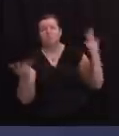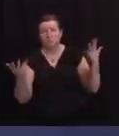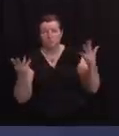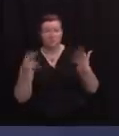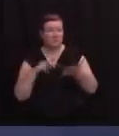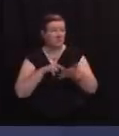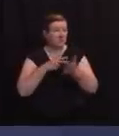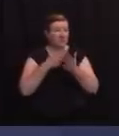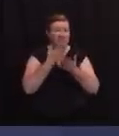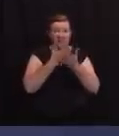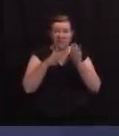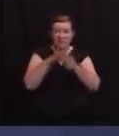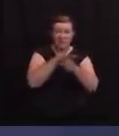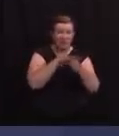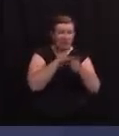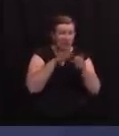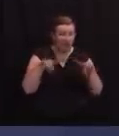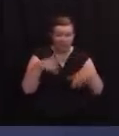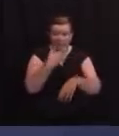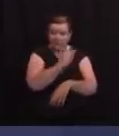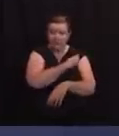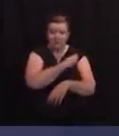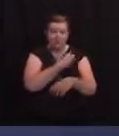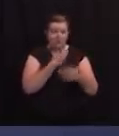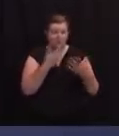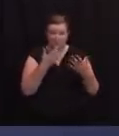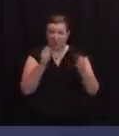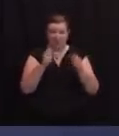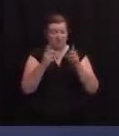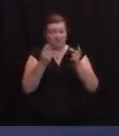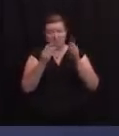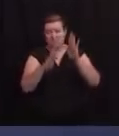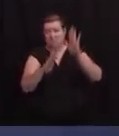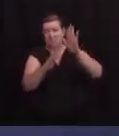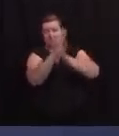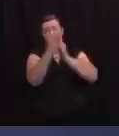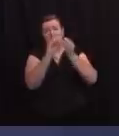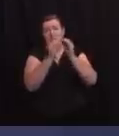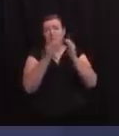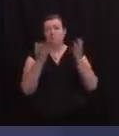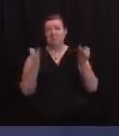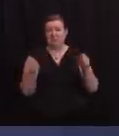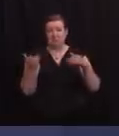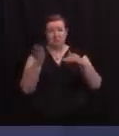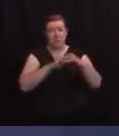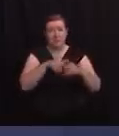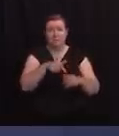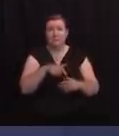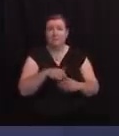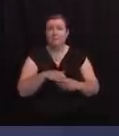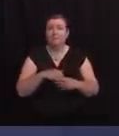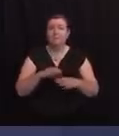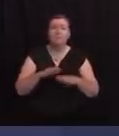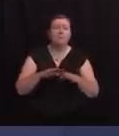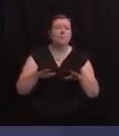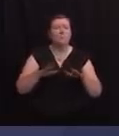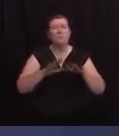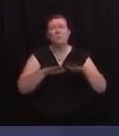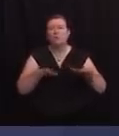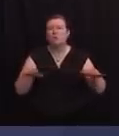the unvaccinated. Fortunately, there are no new reports of multi-system inflammatory children